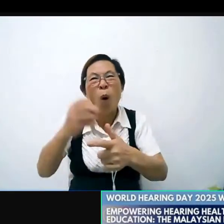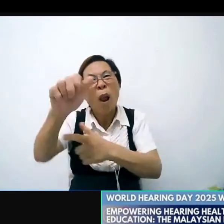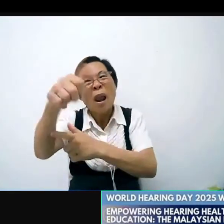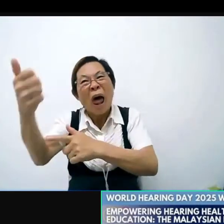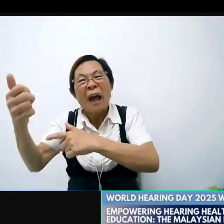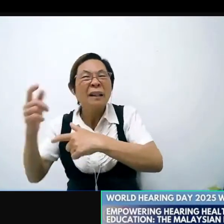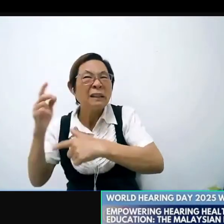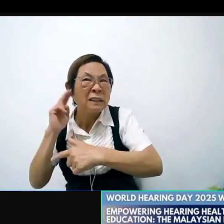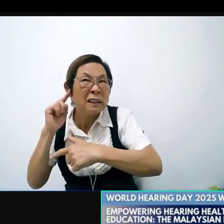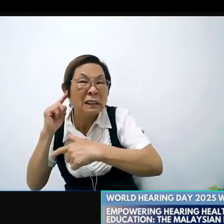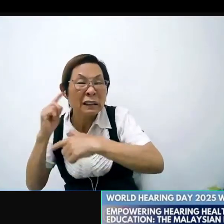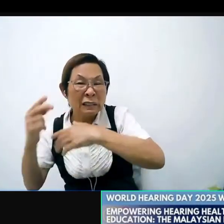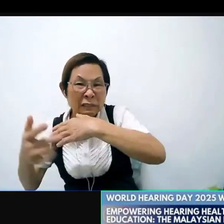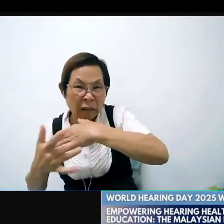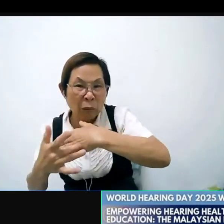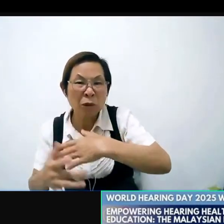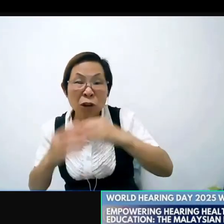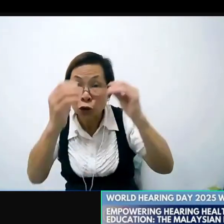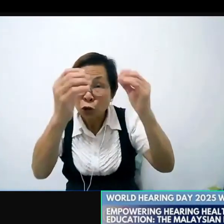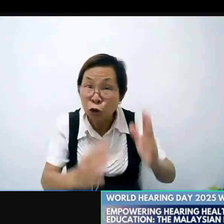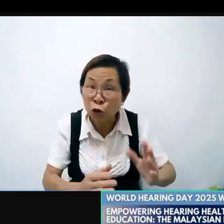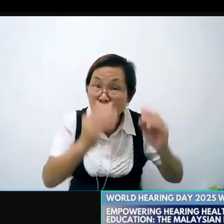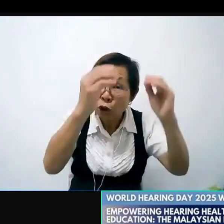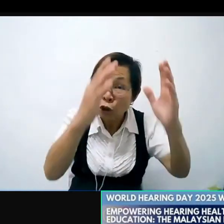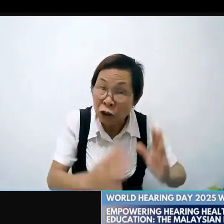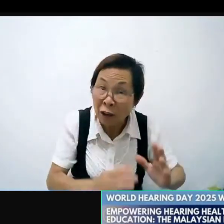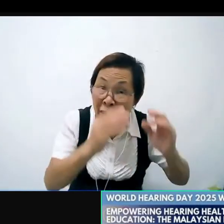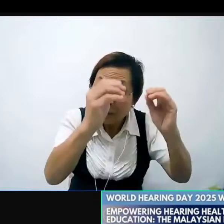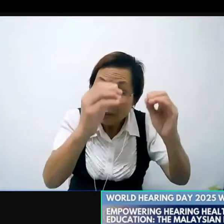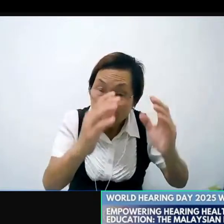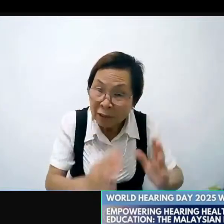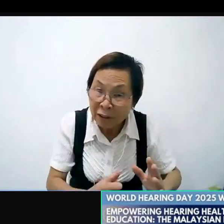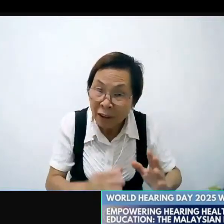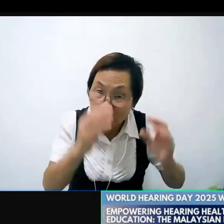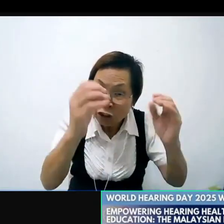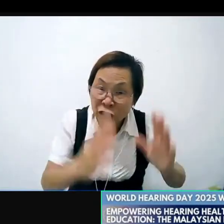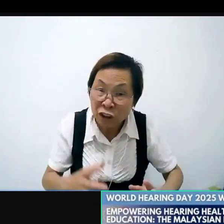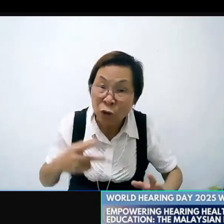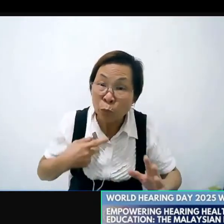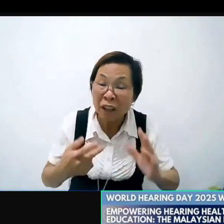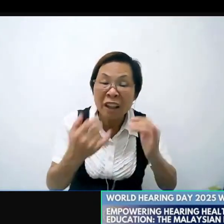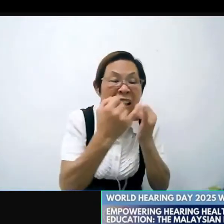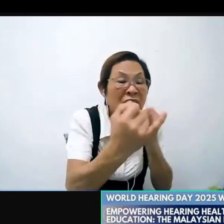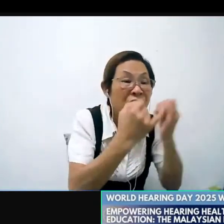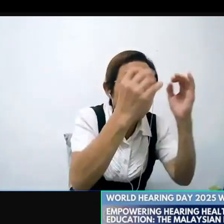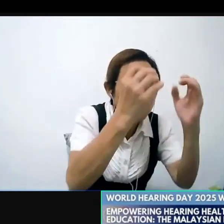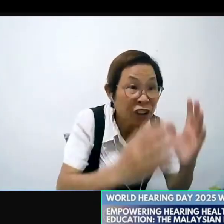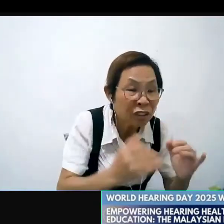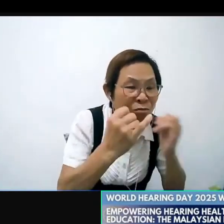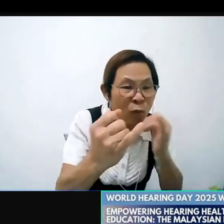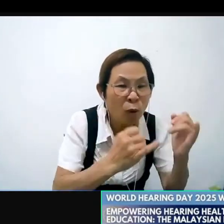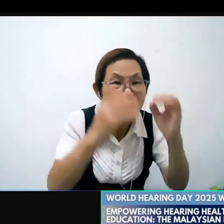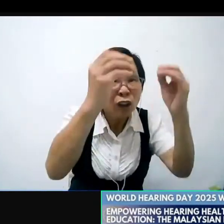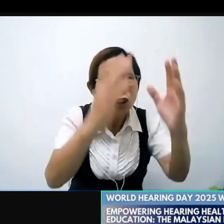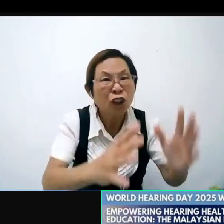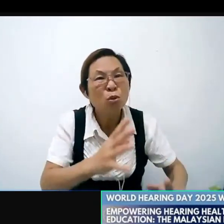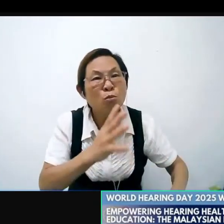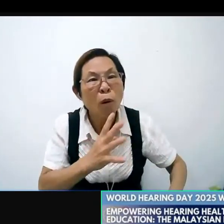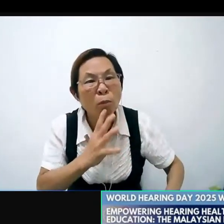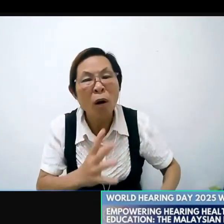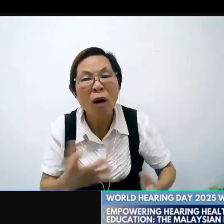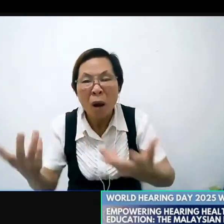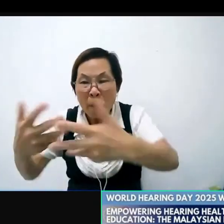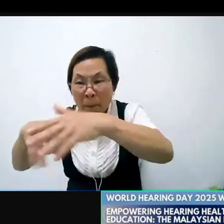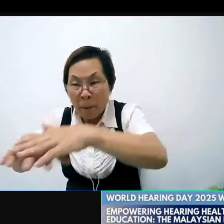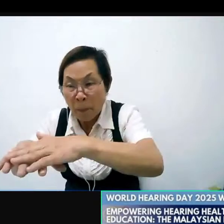So teachers, okay, from what we interviewed, teachers said even mainstream or